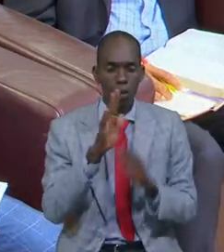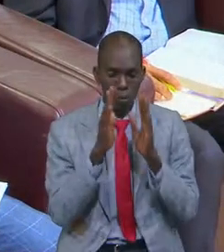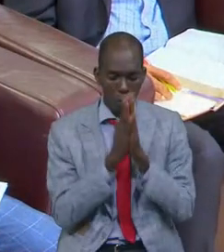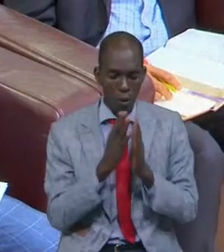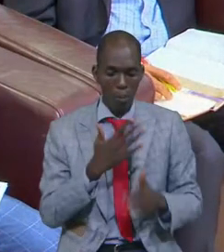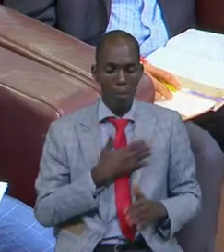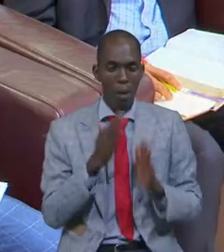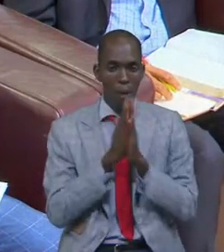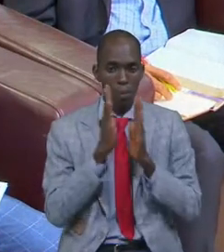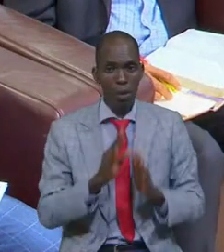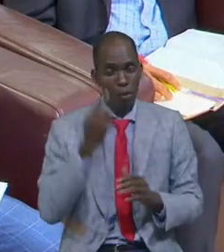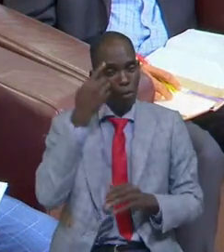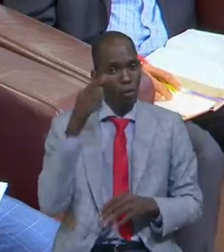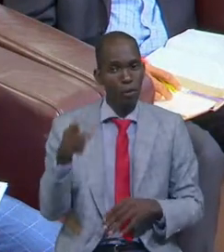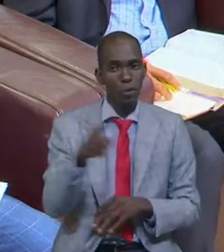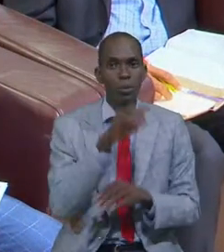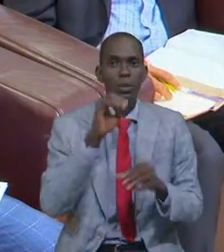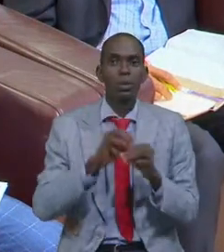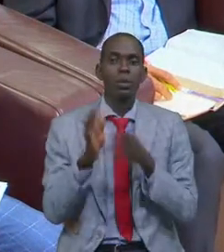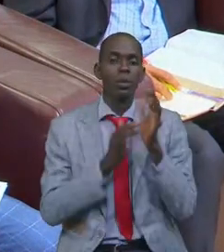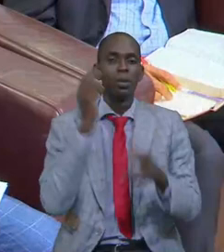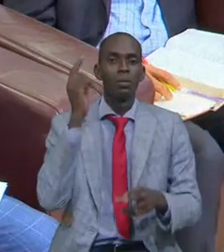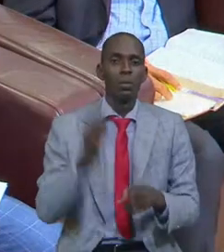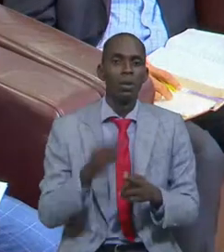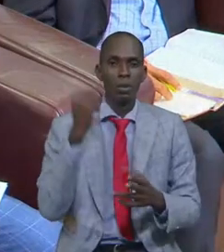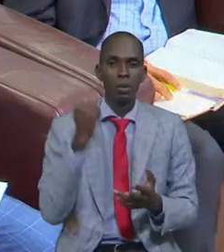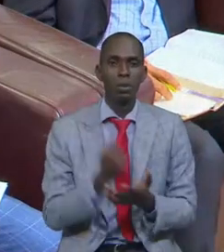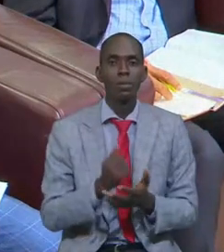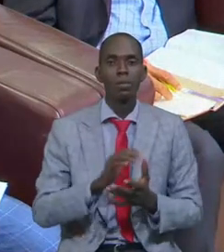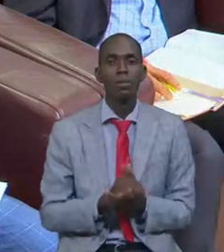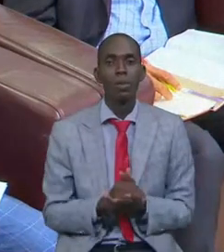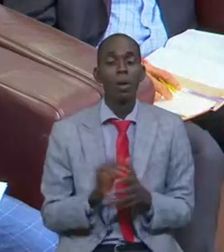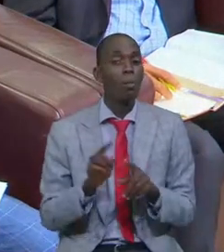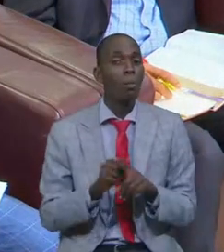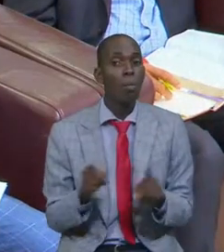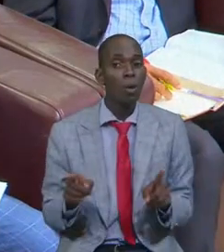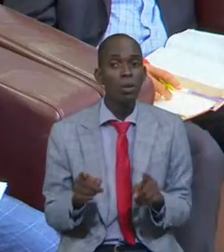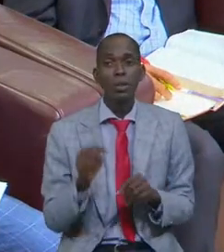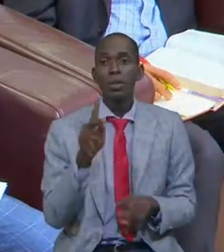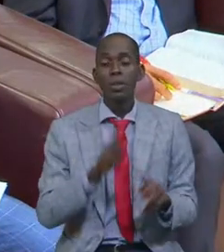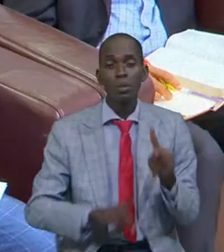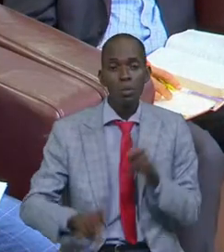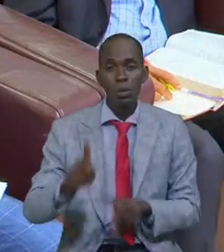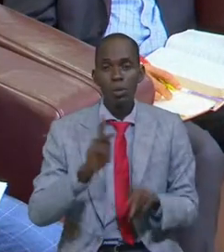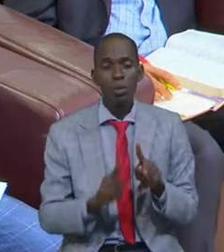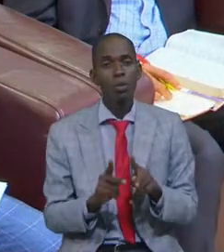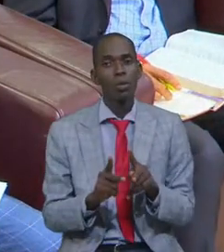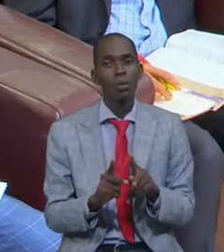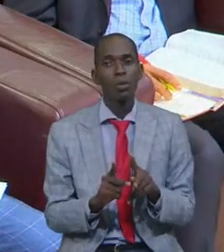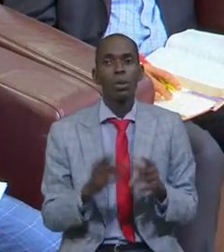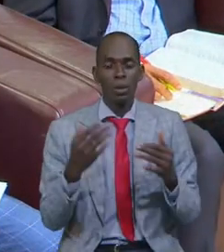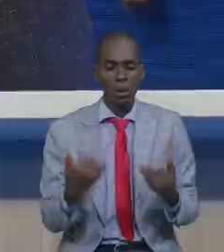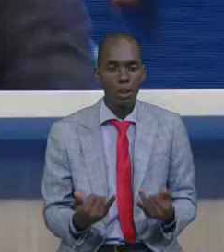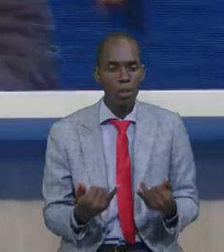prayer concerning you in Jesus' name. But you know, the people opened up to the